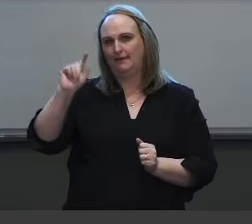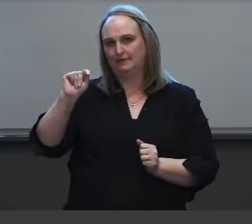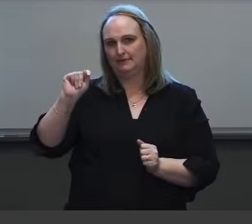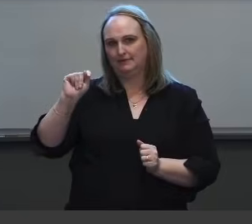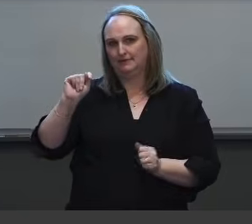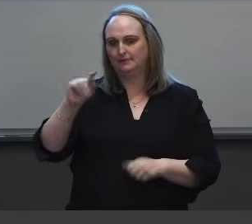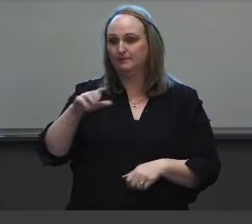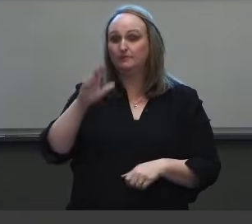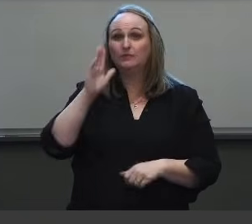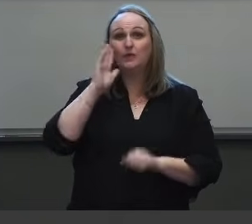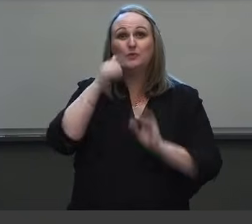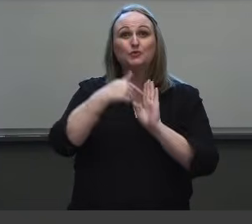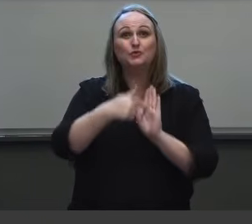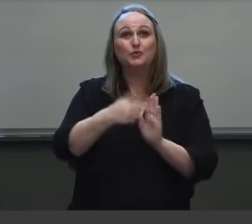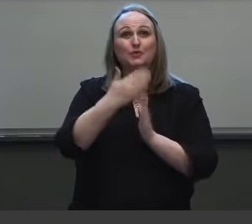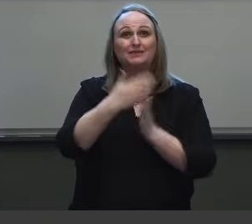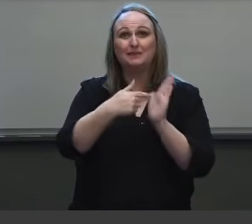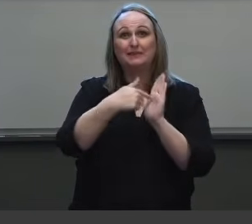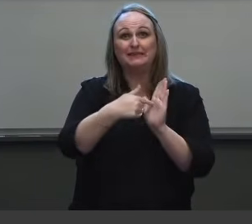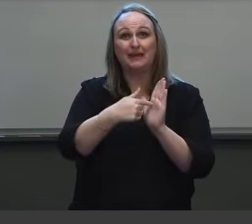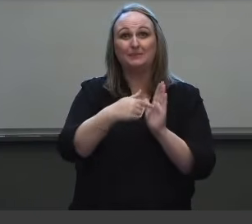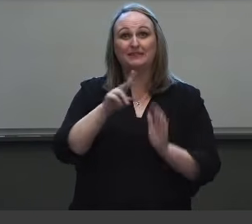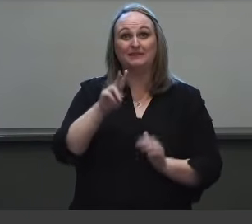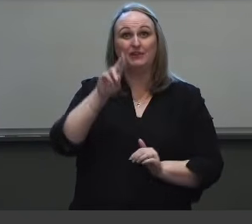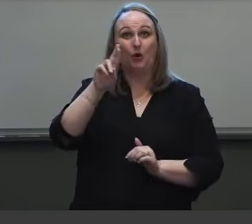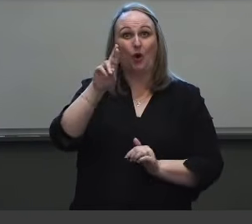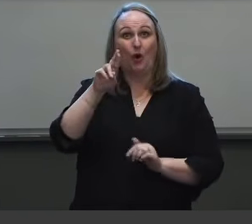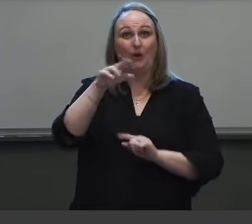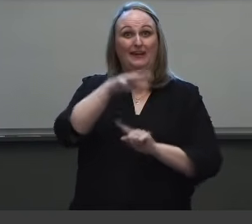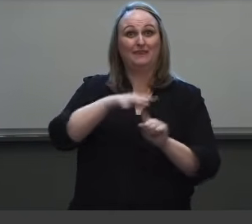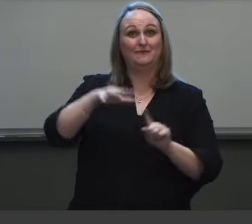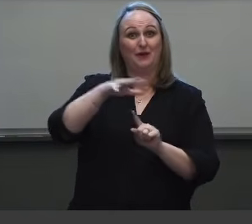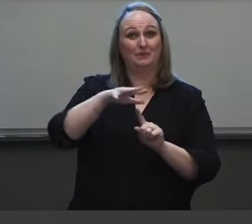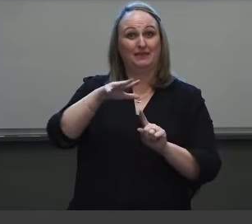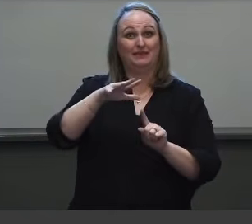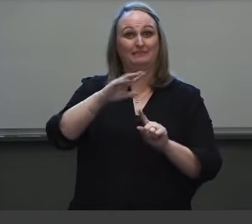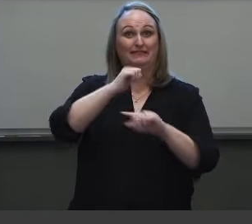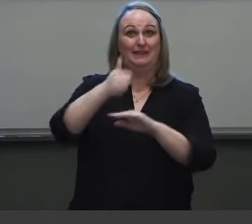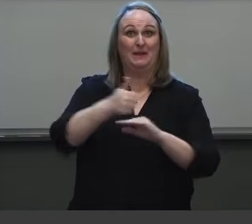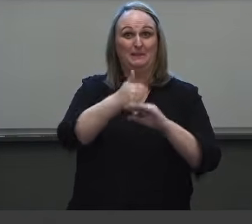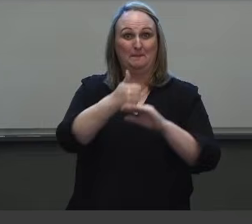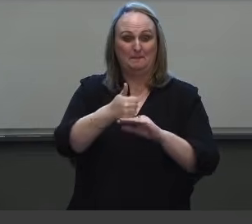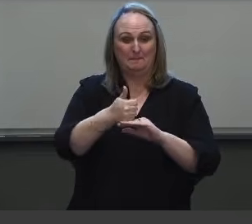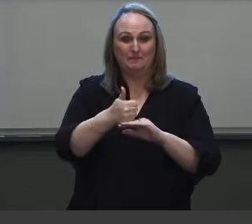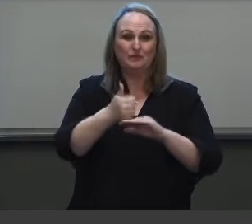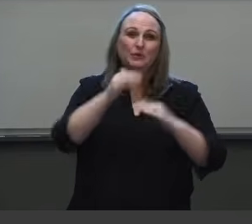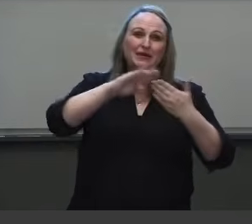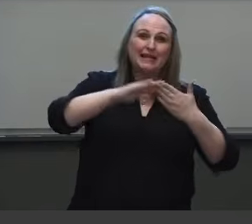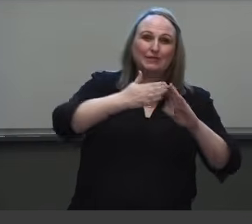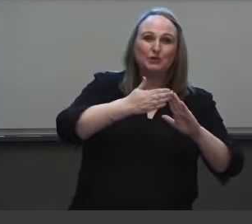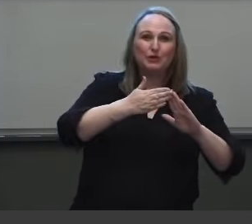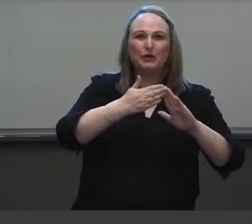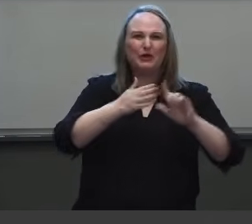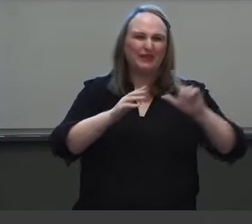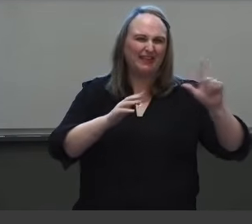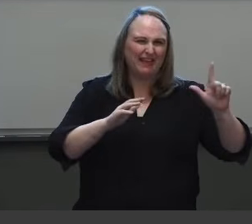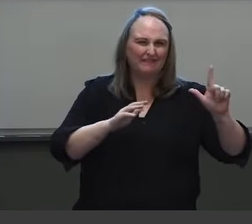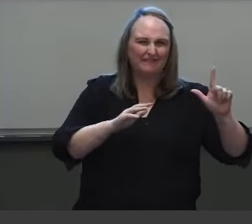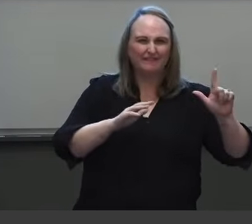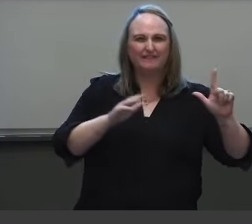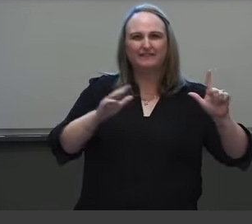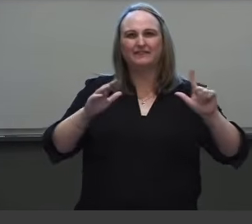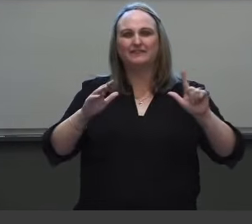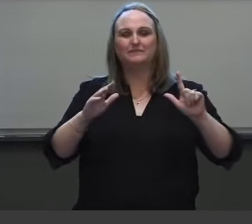want to show you a couple of examples of the VR environment that we've programmed. So we have a neighborhood scene on the left, and we have a